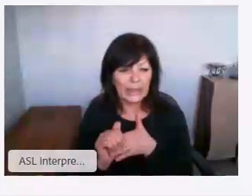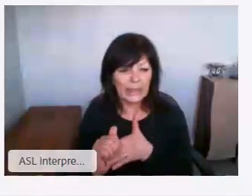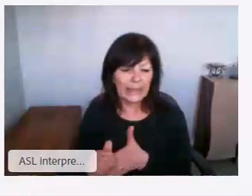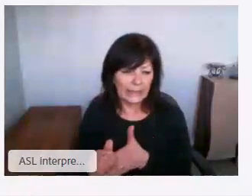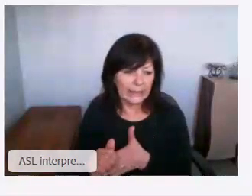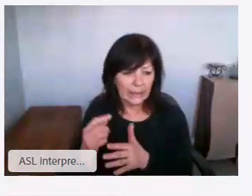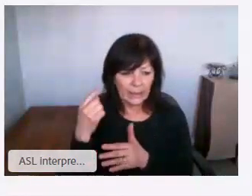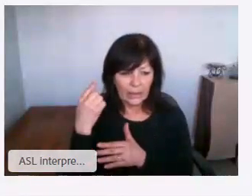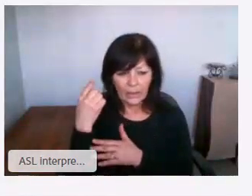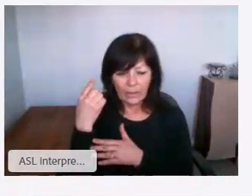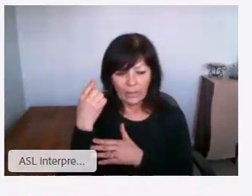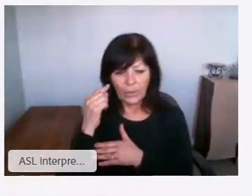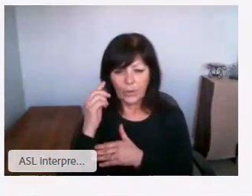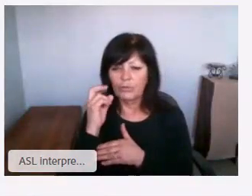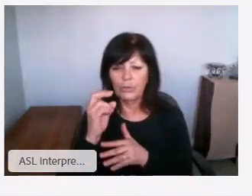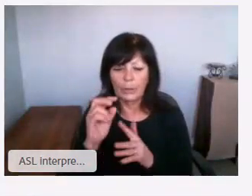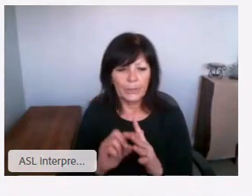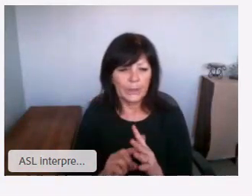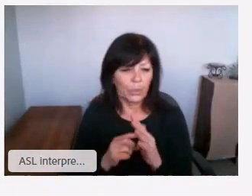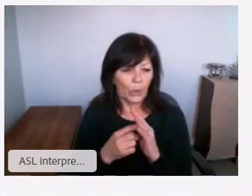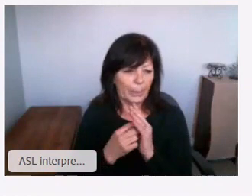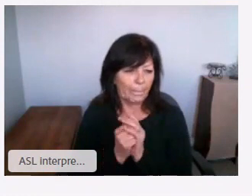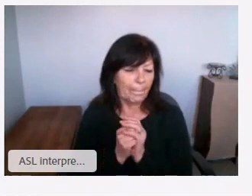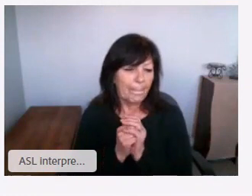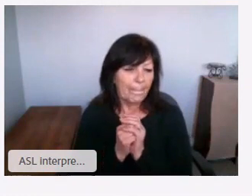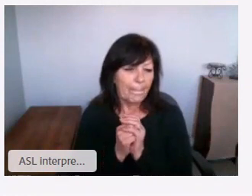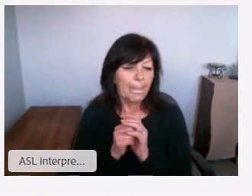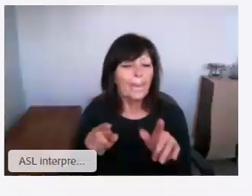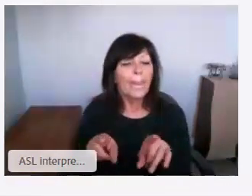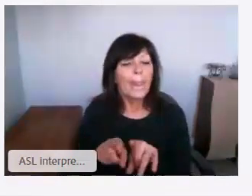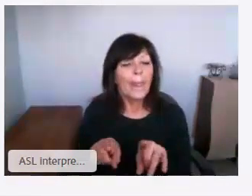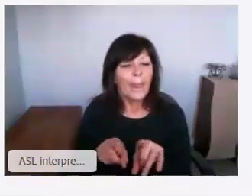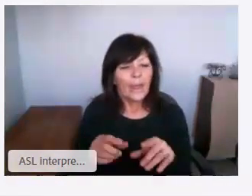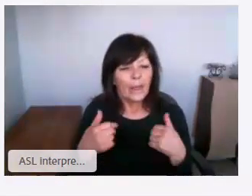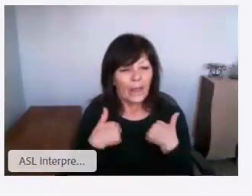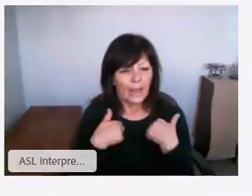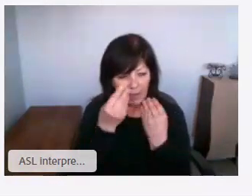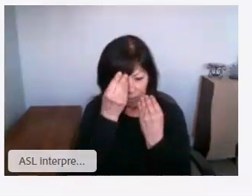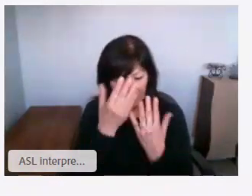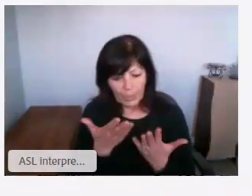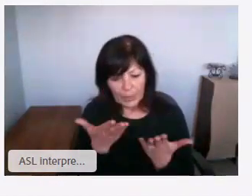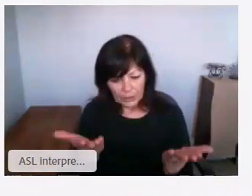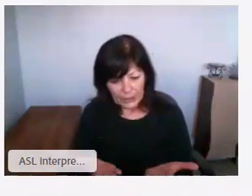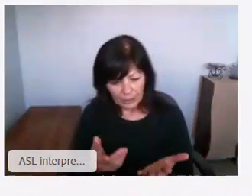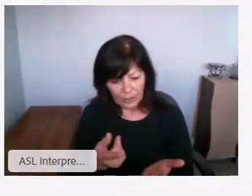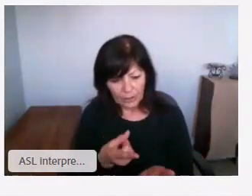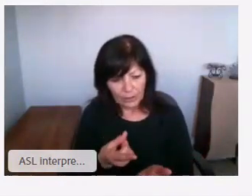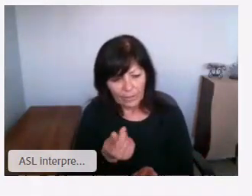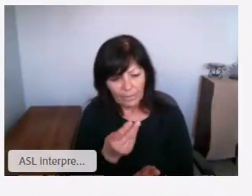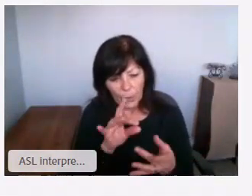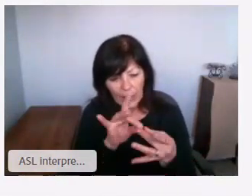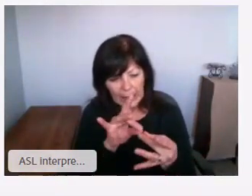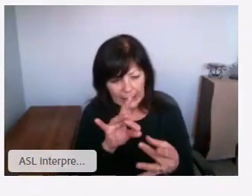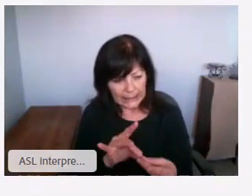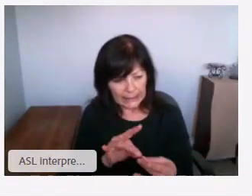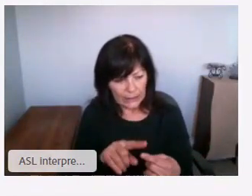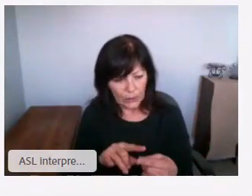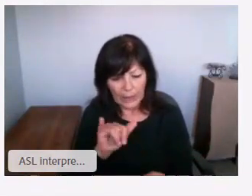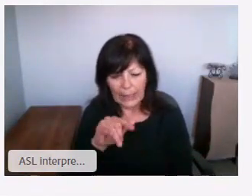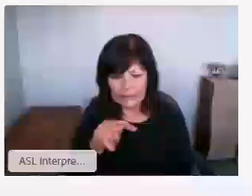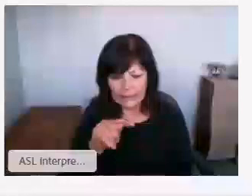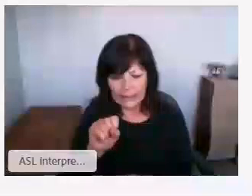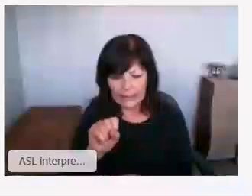the trip deployment. So we also have information here, a couple of links to the